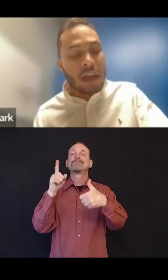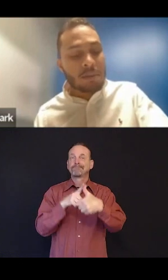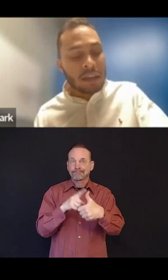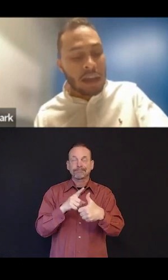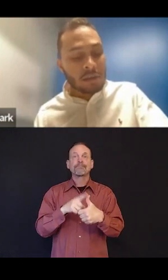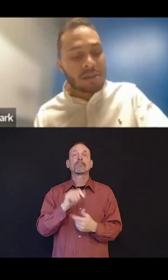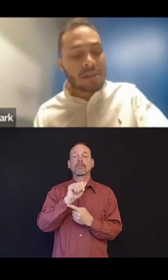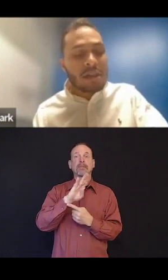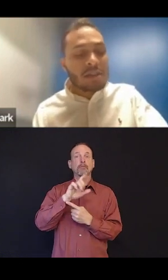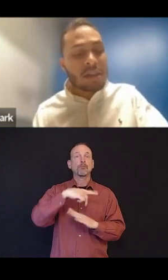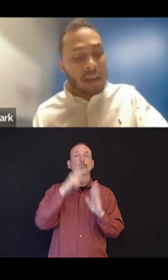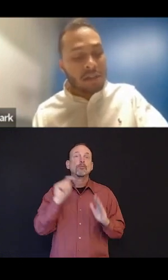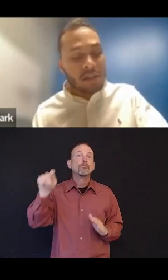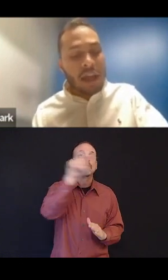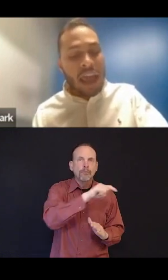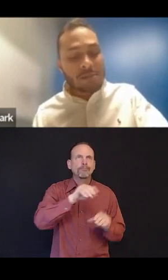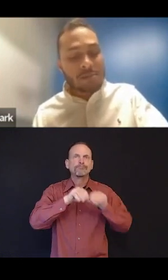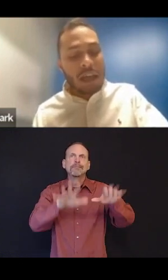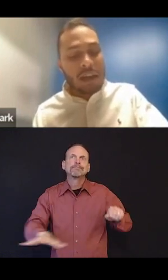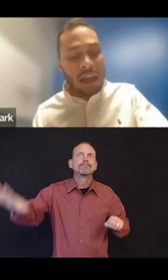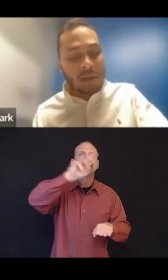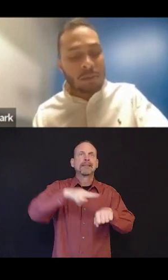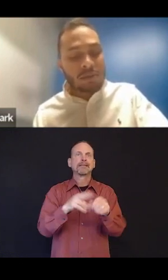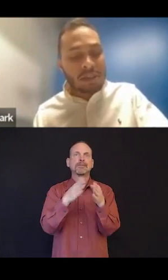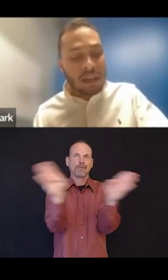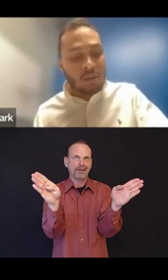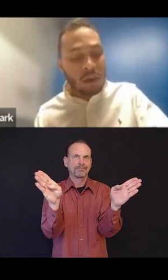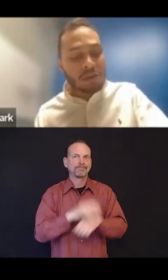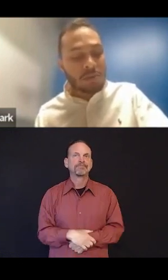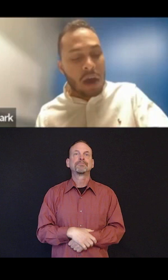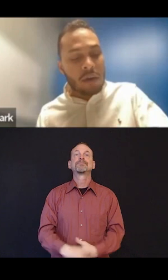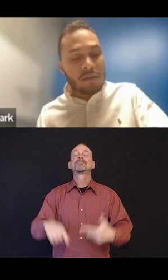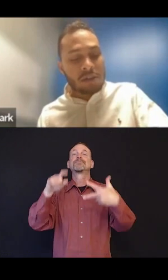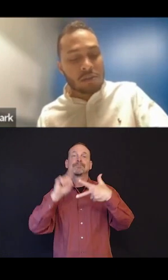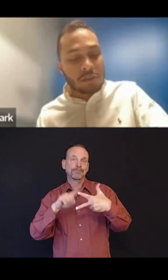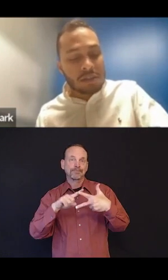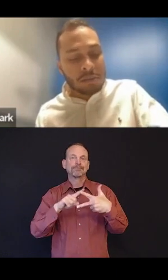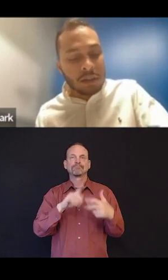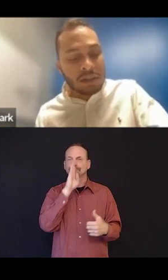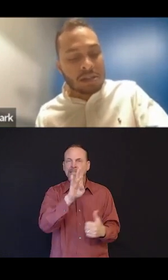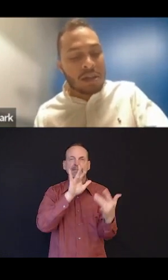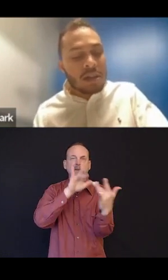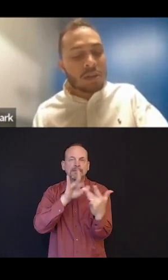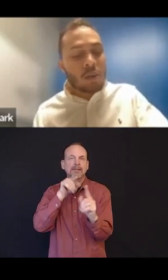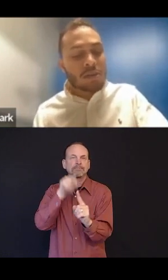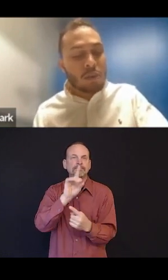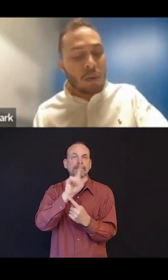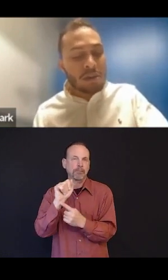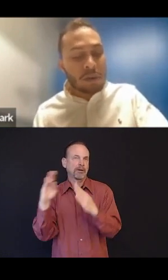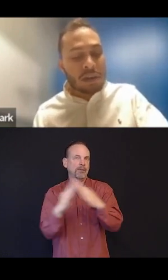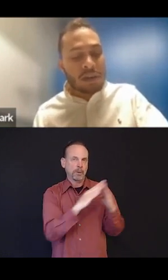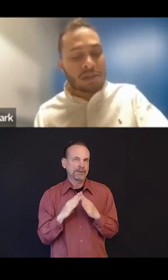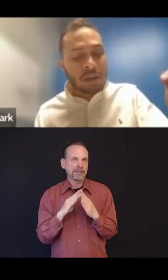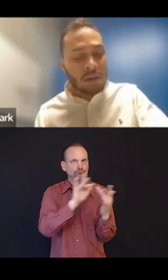resources on ABLE accounts. Together, ASPN and ABLE Today work to empower individuals with disabilities towards